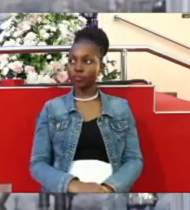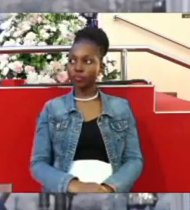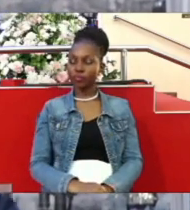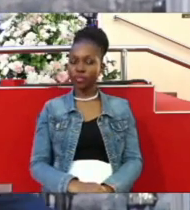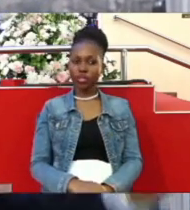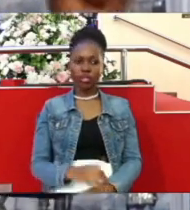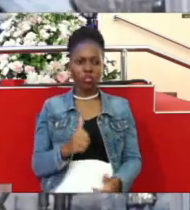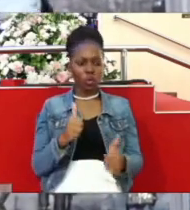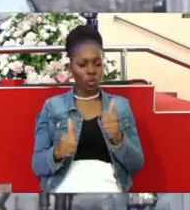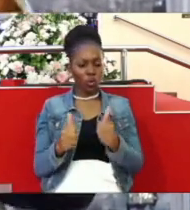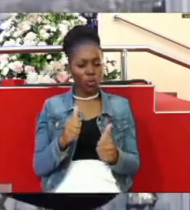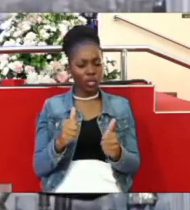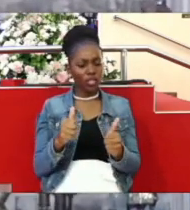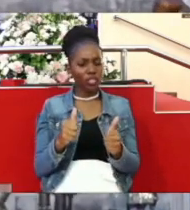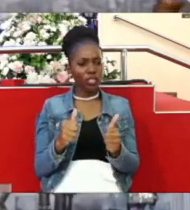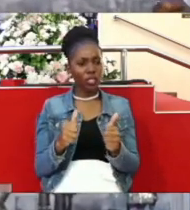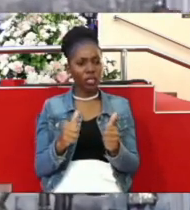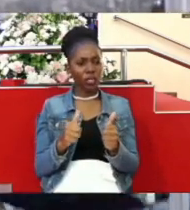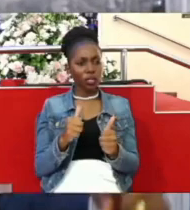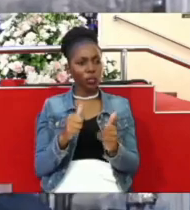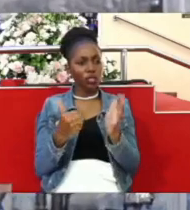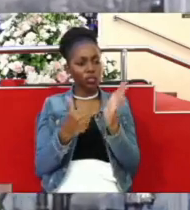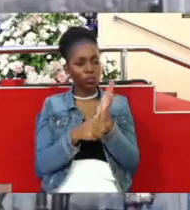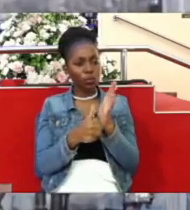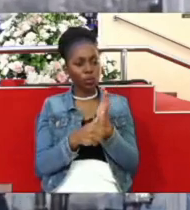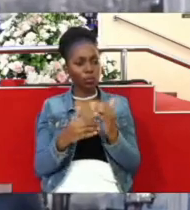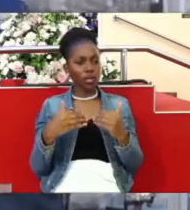it can be a source of blessing to your life.